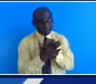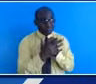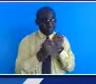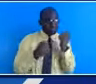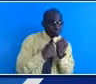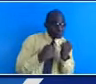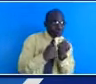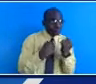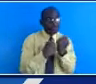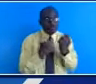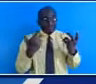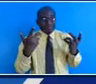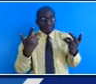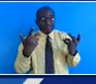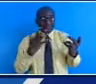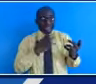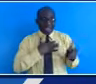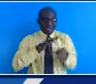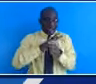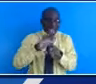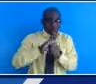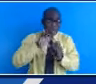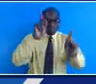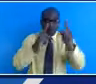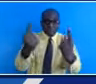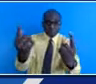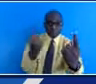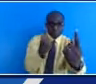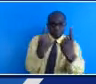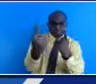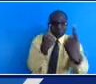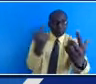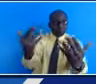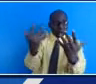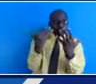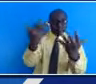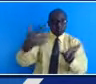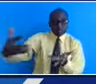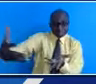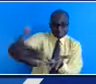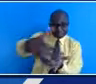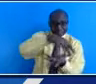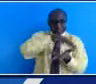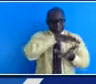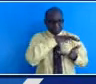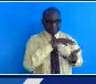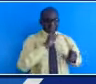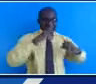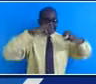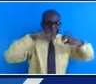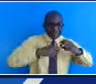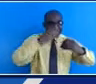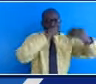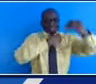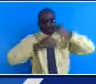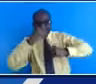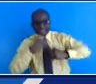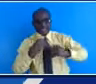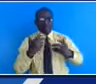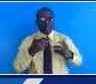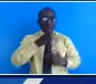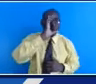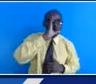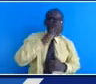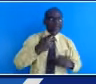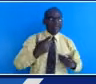at. It's not purchasing something and then going home with it. It's being in a location for an hour and a half, 2 hours, whatever that is. And let's be candid,